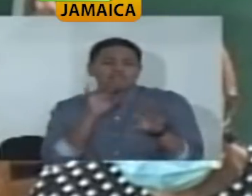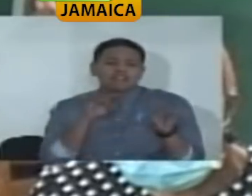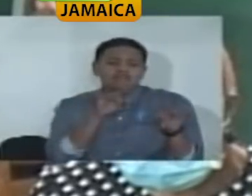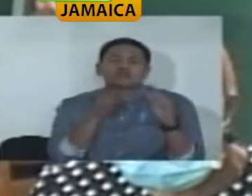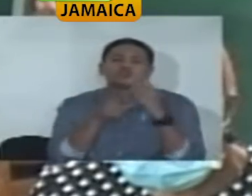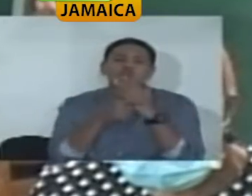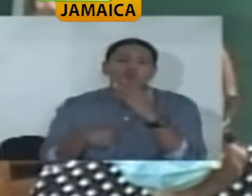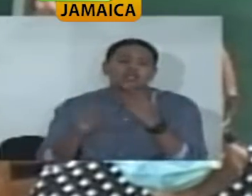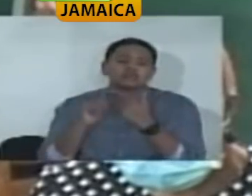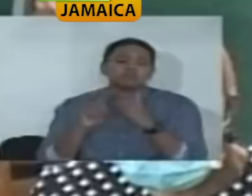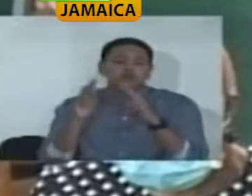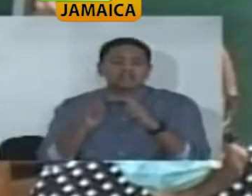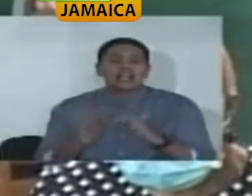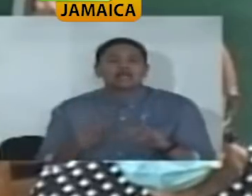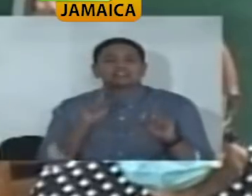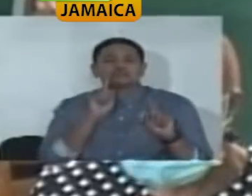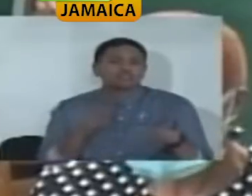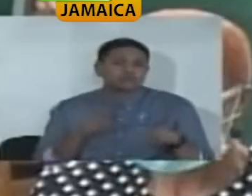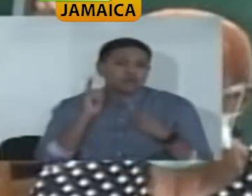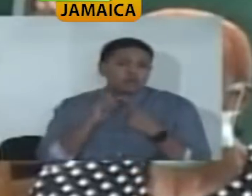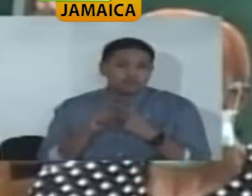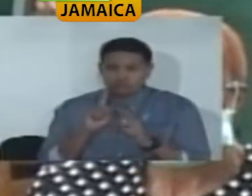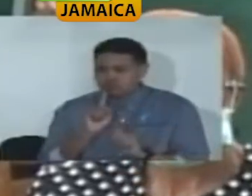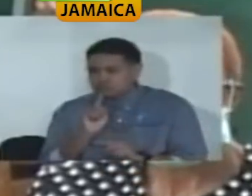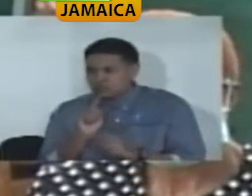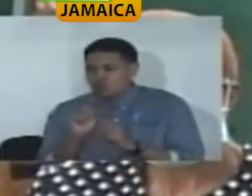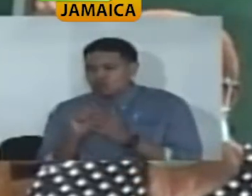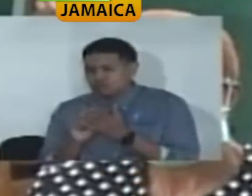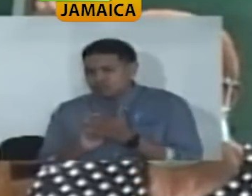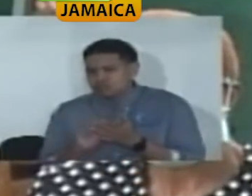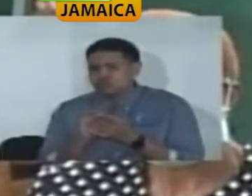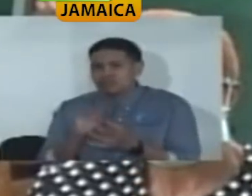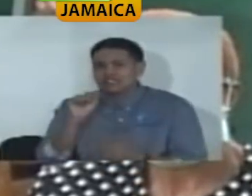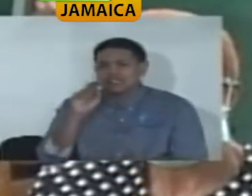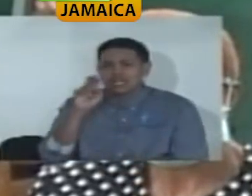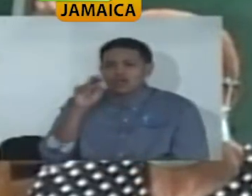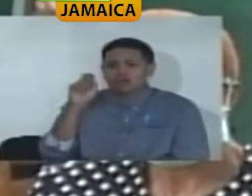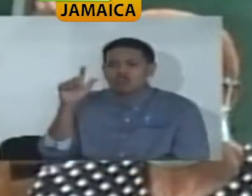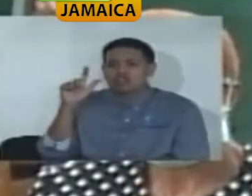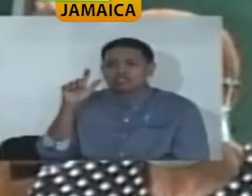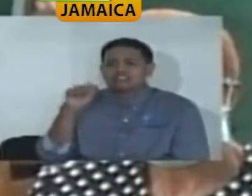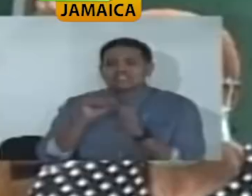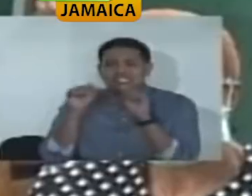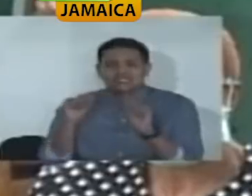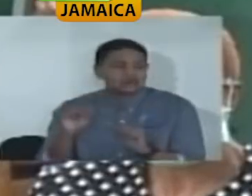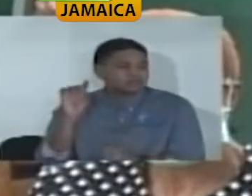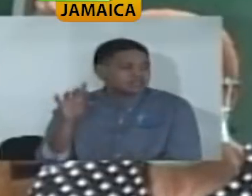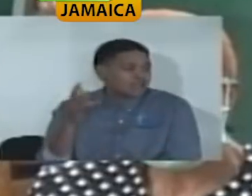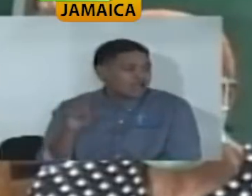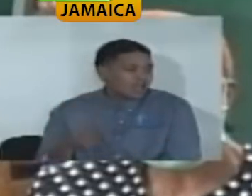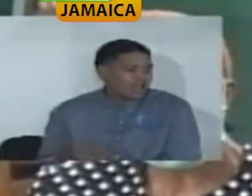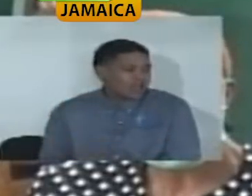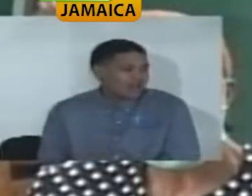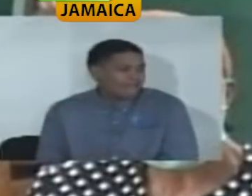quality, and analysis of response and reporting in respect of aeronautical system faults. Mr. Montague said these